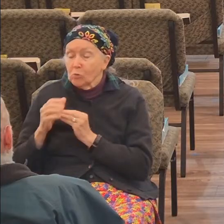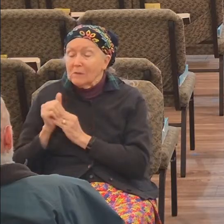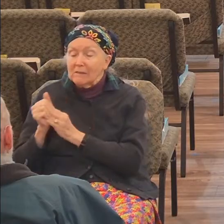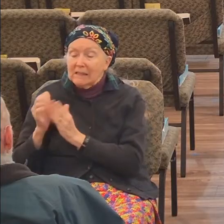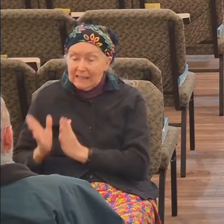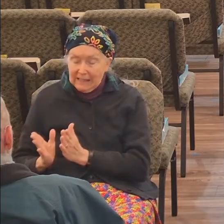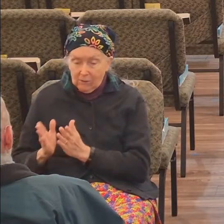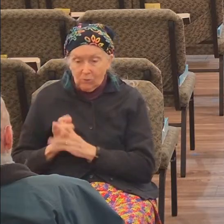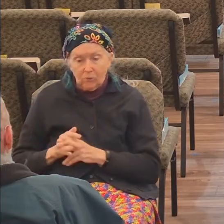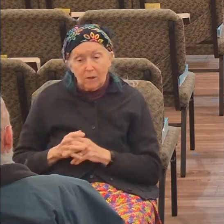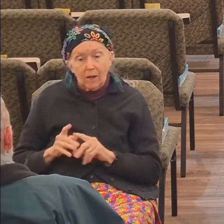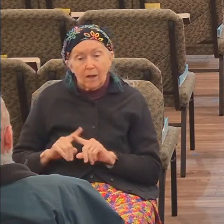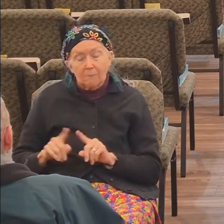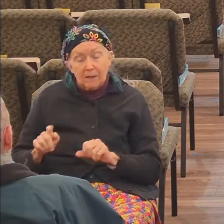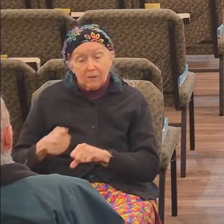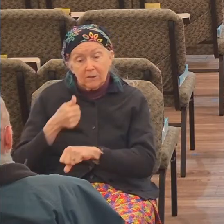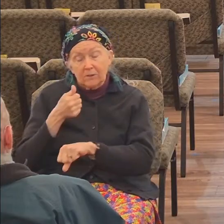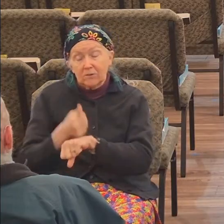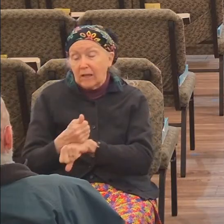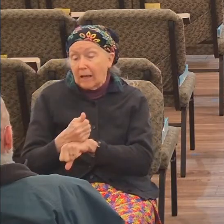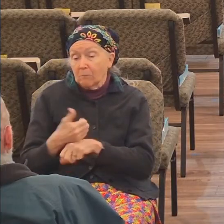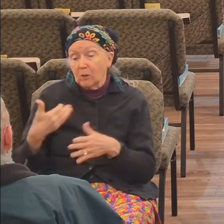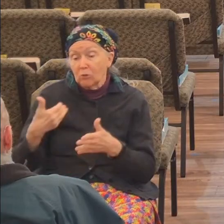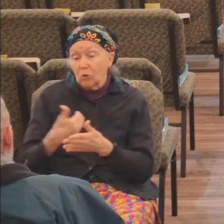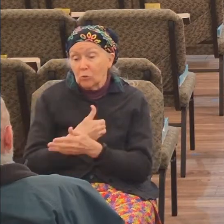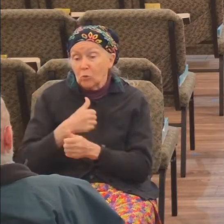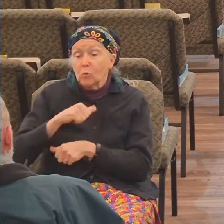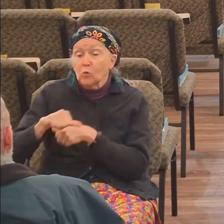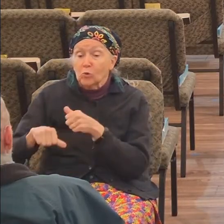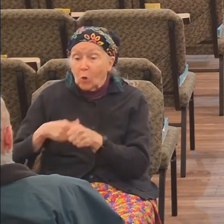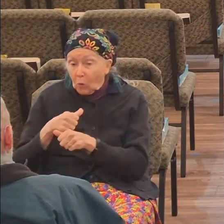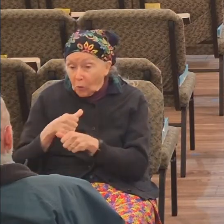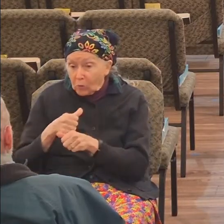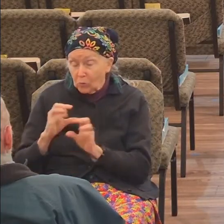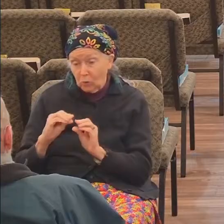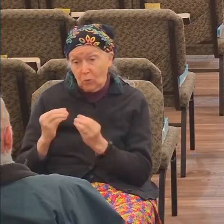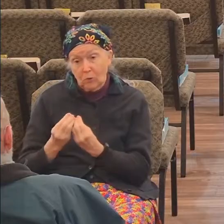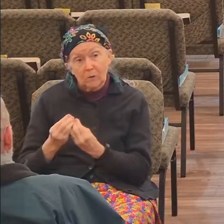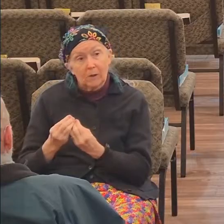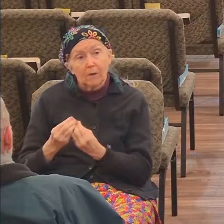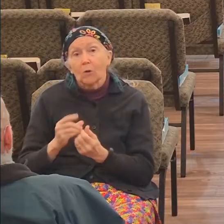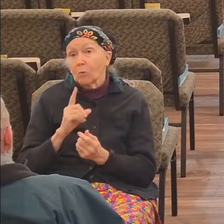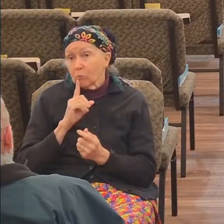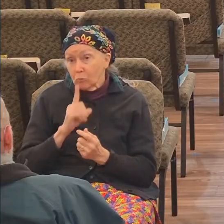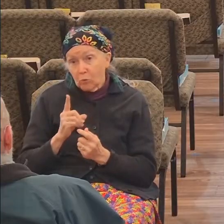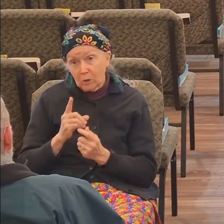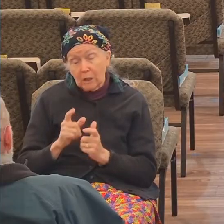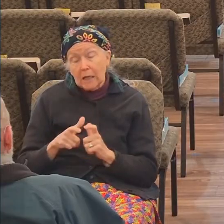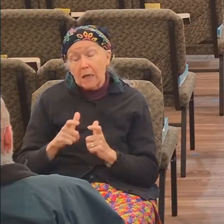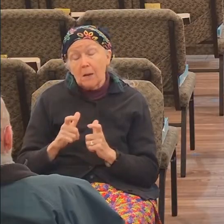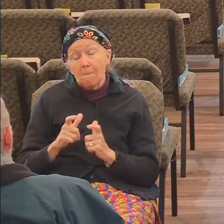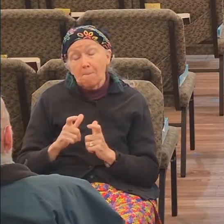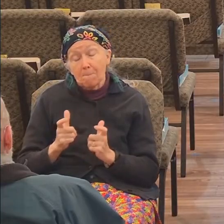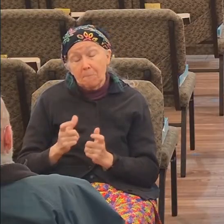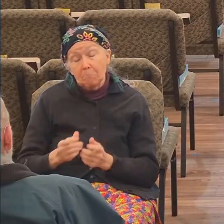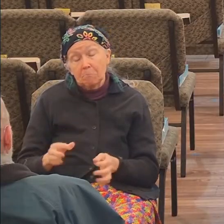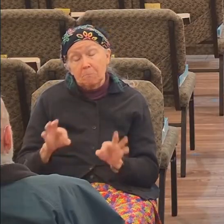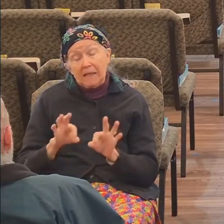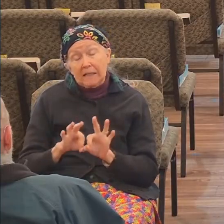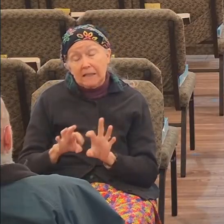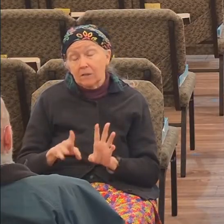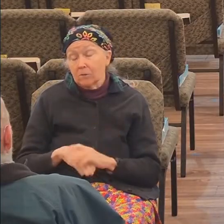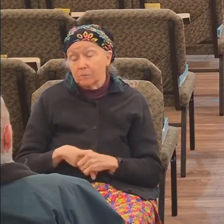organization, I use that term very loosely, was a big deal, okay? And especially if that community did